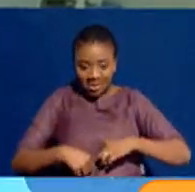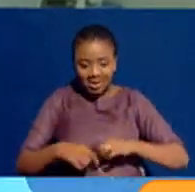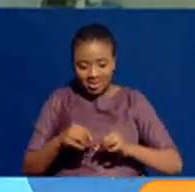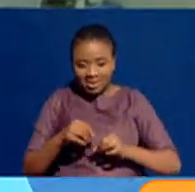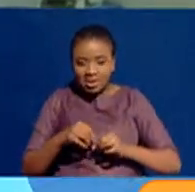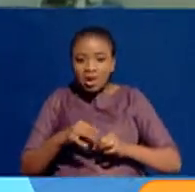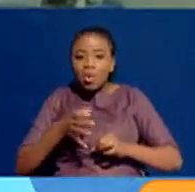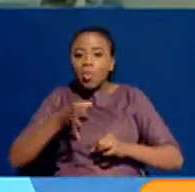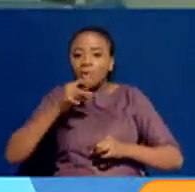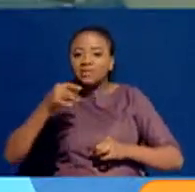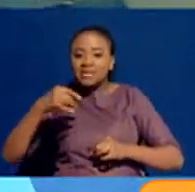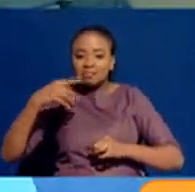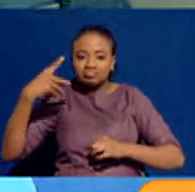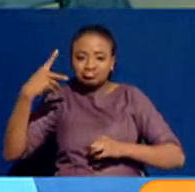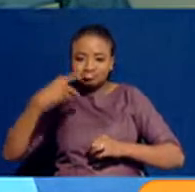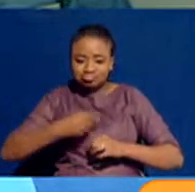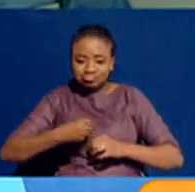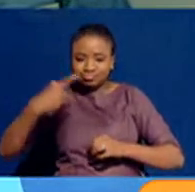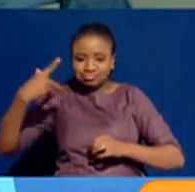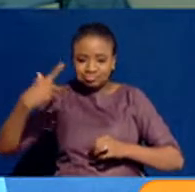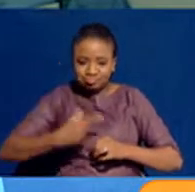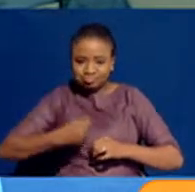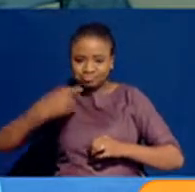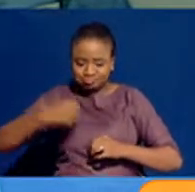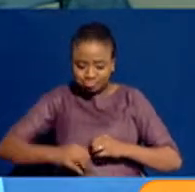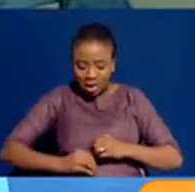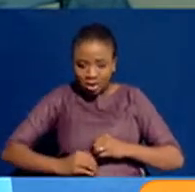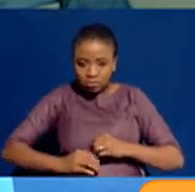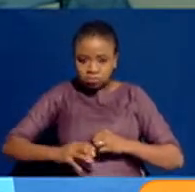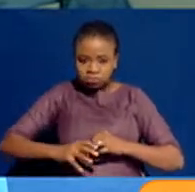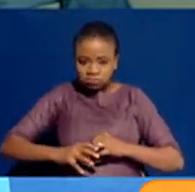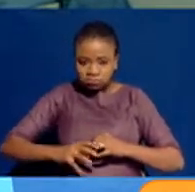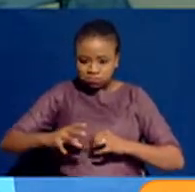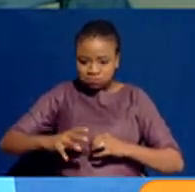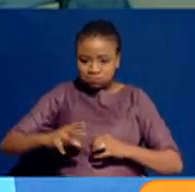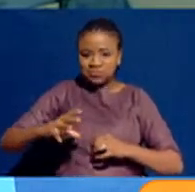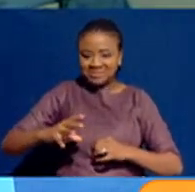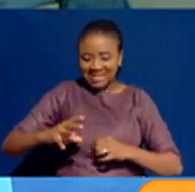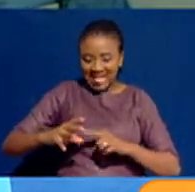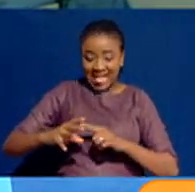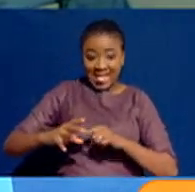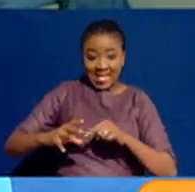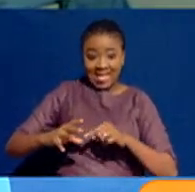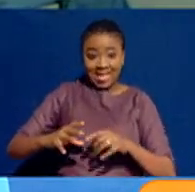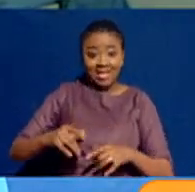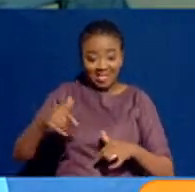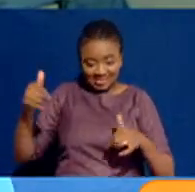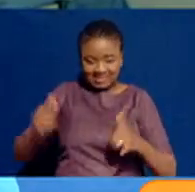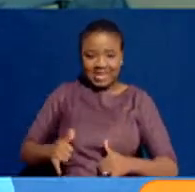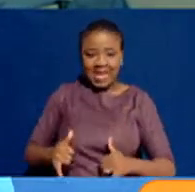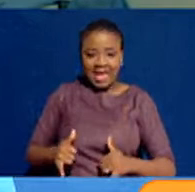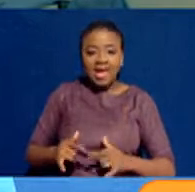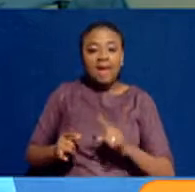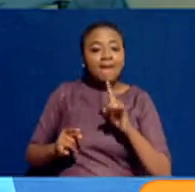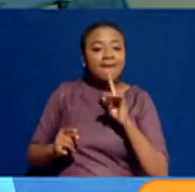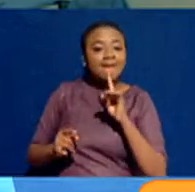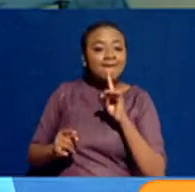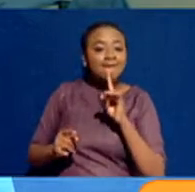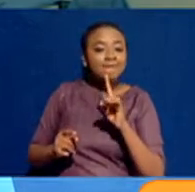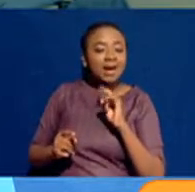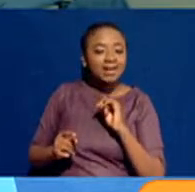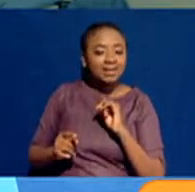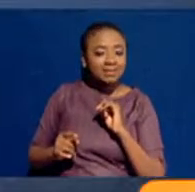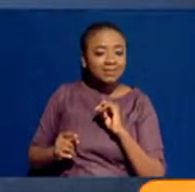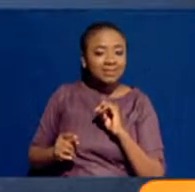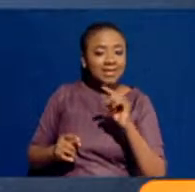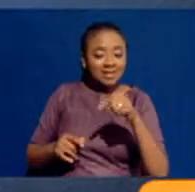occupies space in the stomach so that you can eat less. So it's like a sleeve. You eat less. The only thing is that the balloon must be removed after